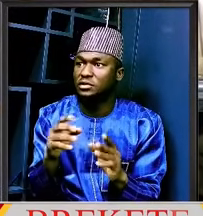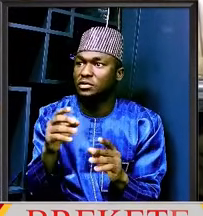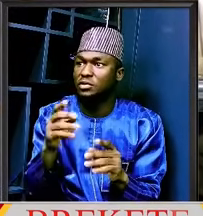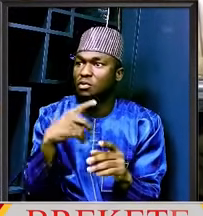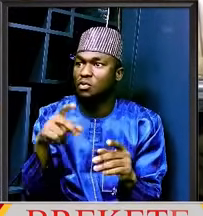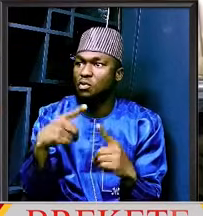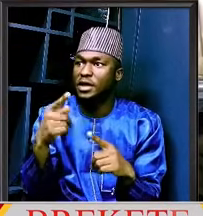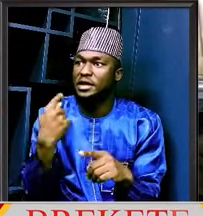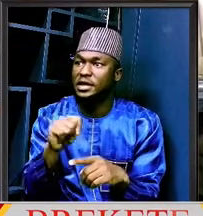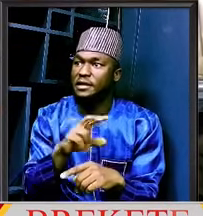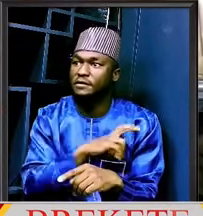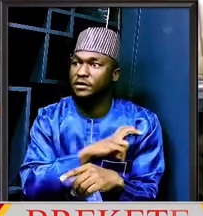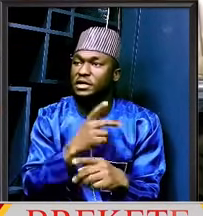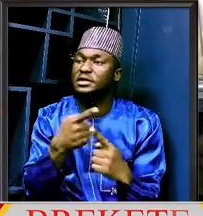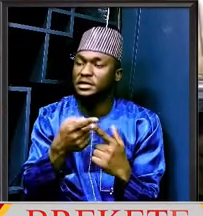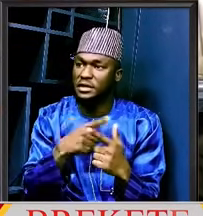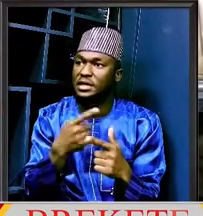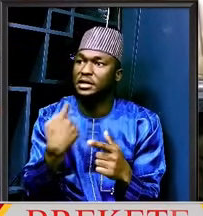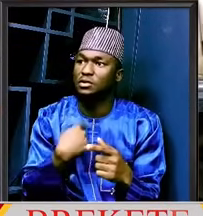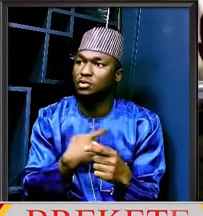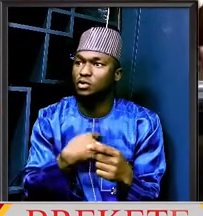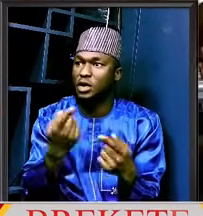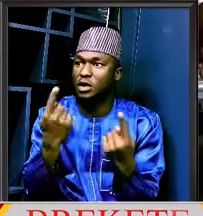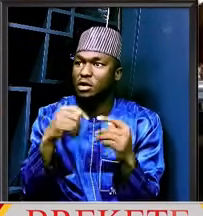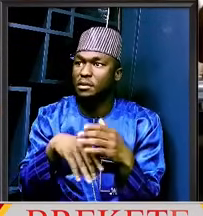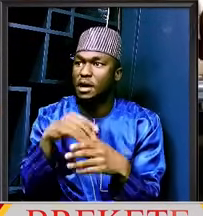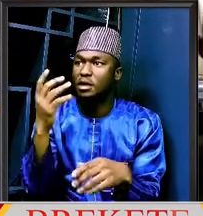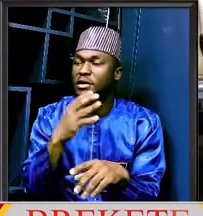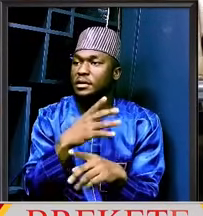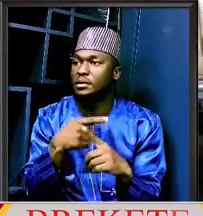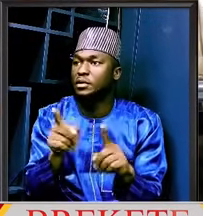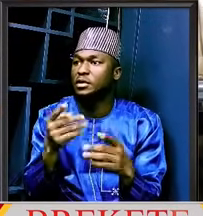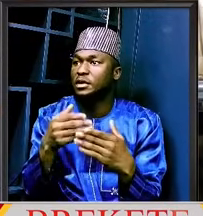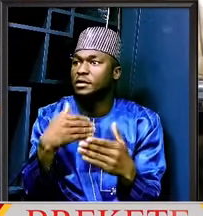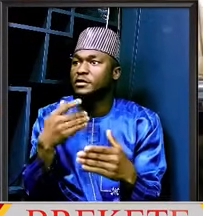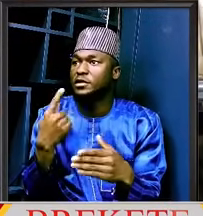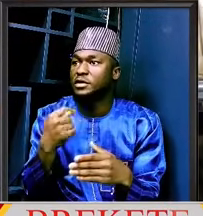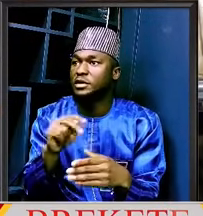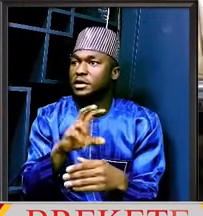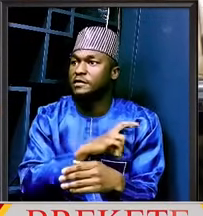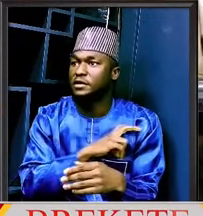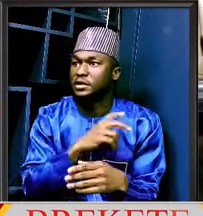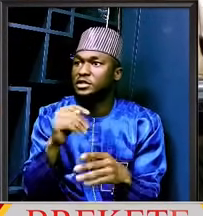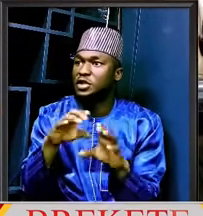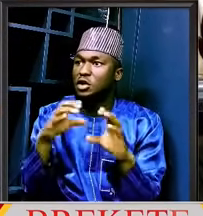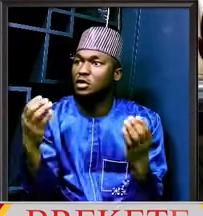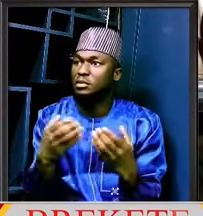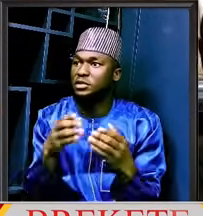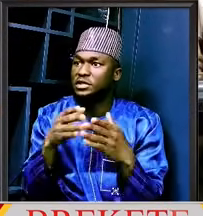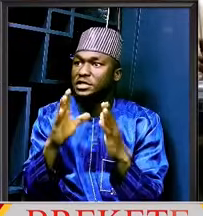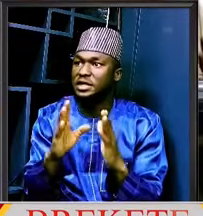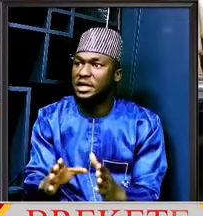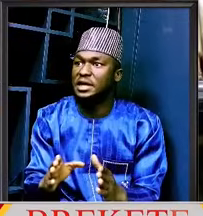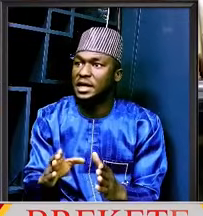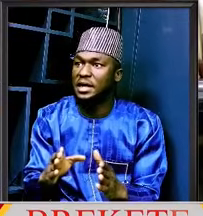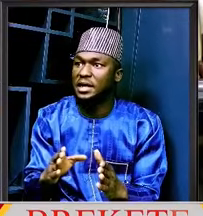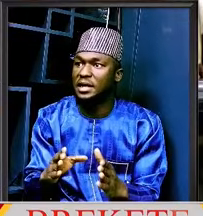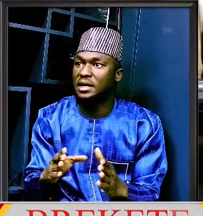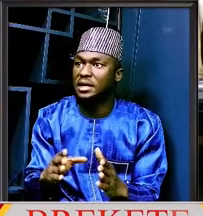out of the house. When the police came, that's when we came. And before the police came, the community leader that we had taken goats